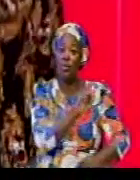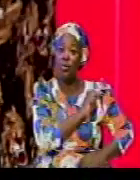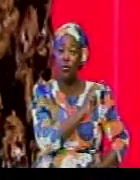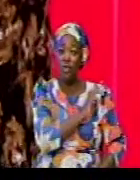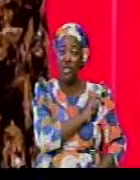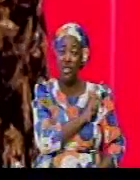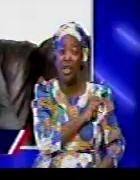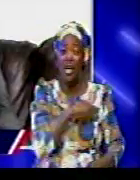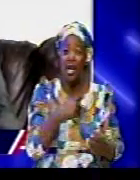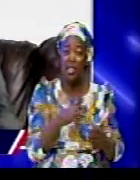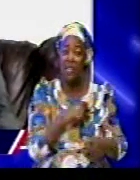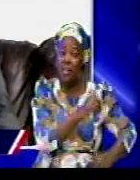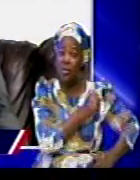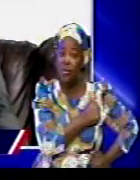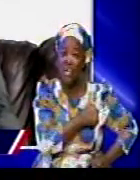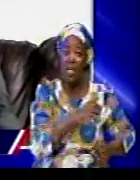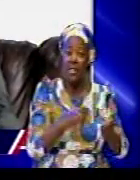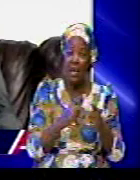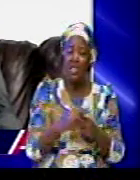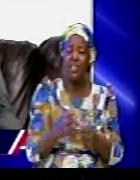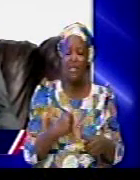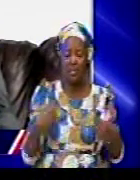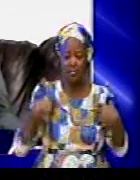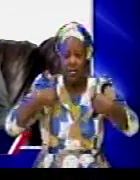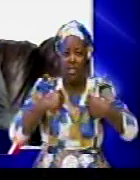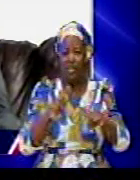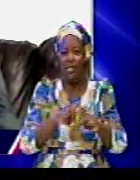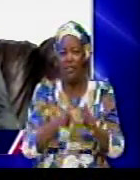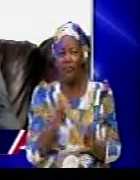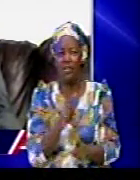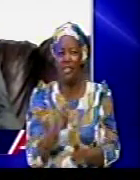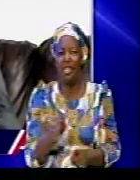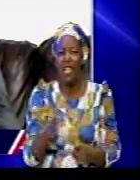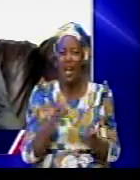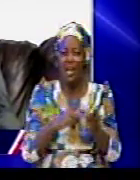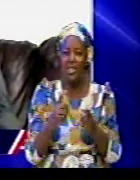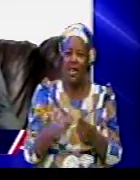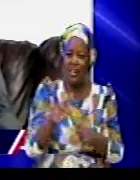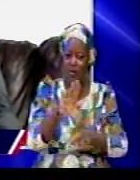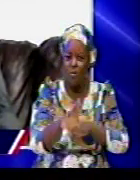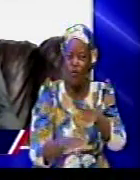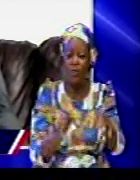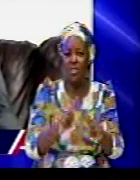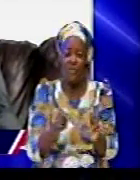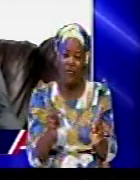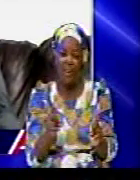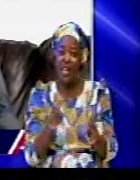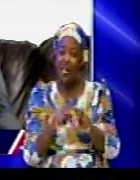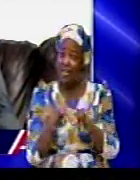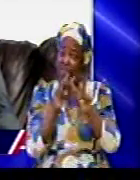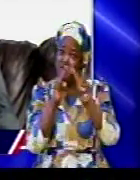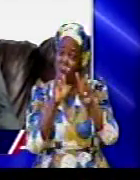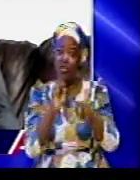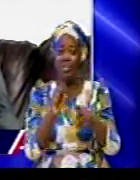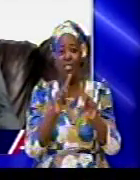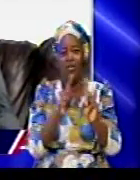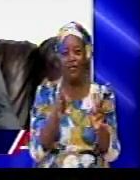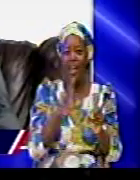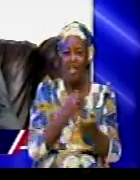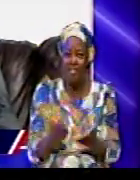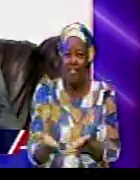when somebody becomes a soldier, he dresses different. He walks